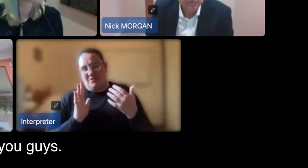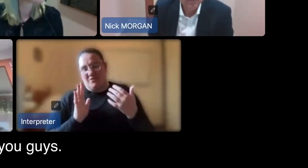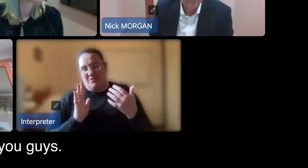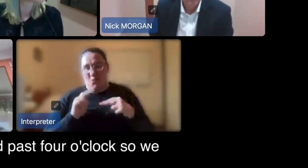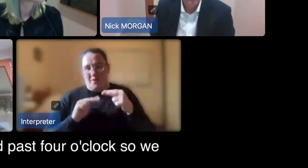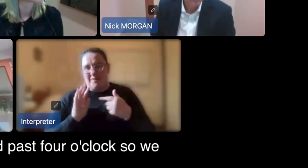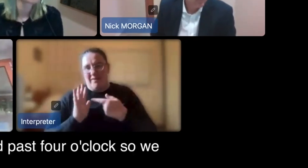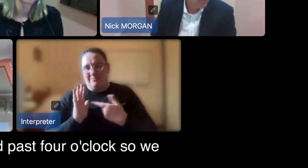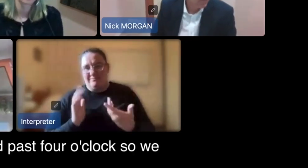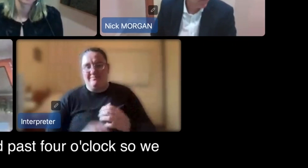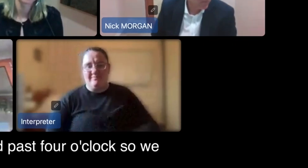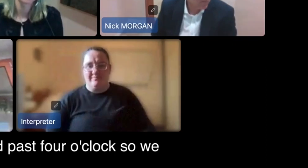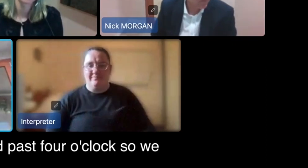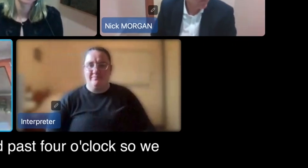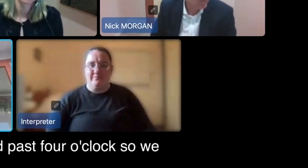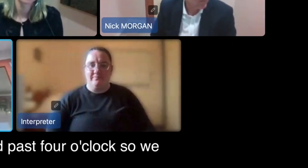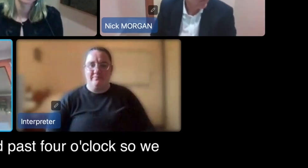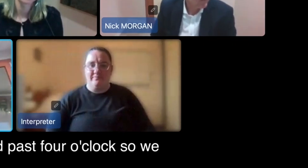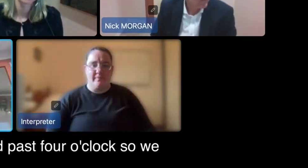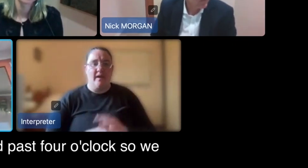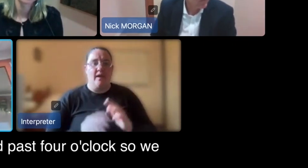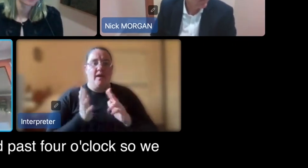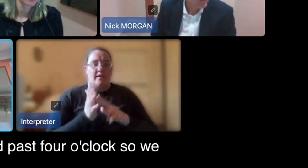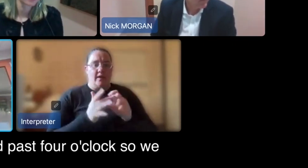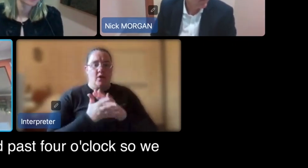Cool, thank you, Josh. Well, we've just clicked past 4